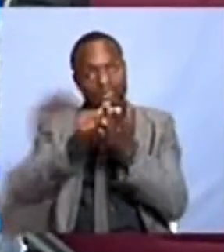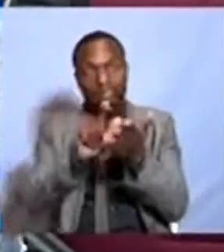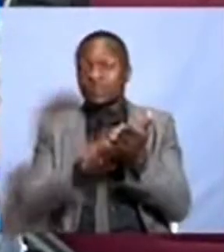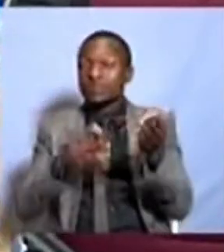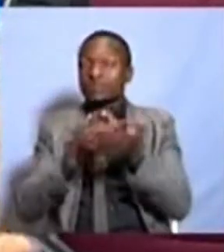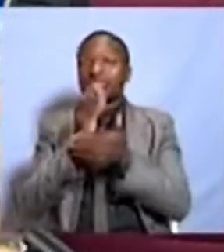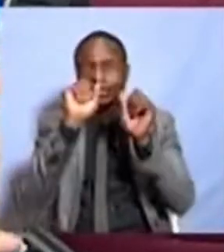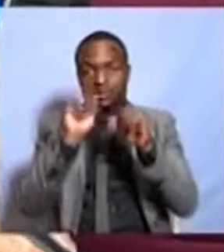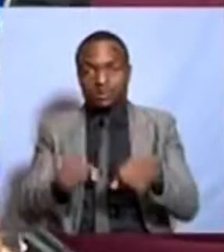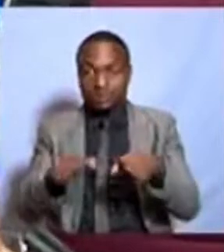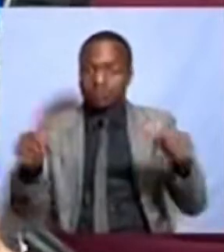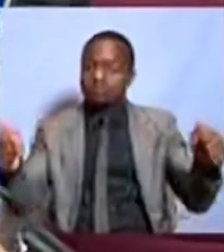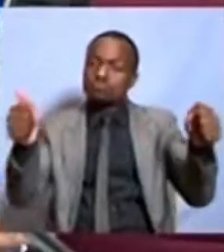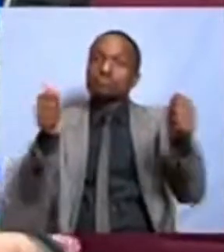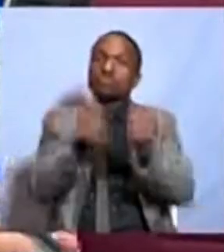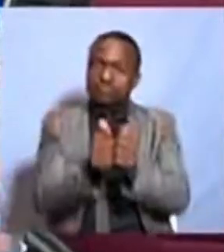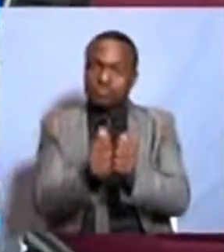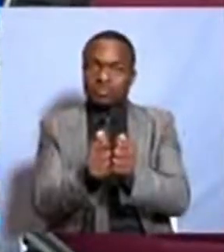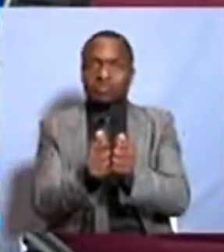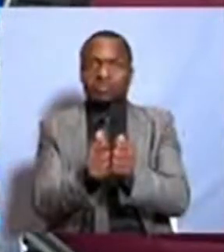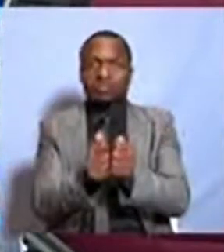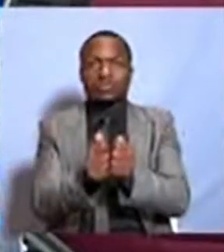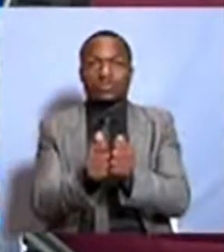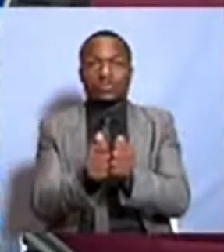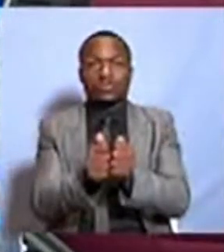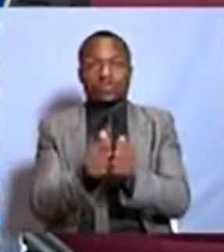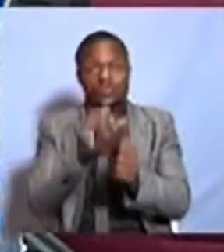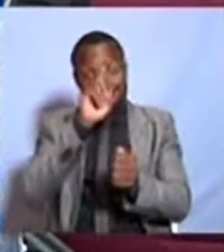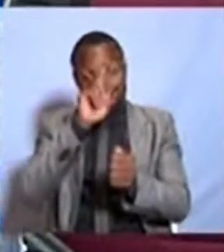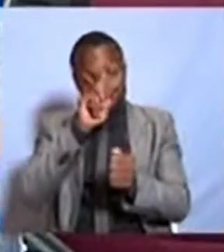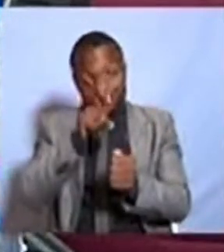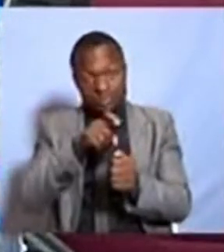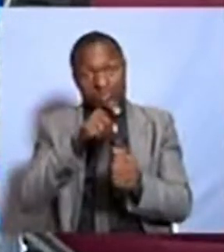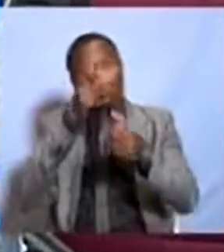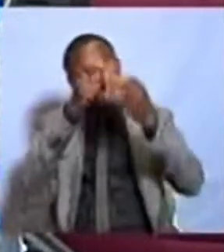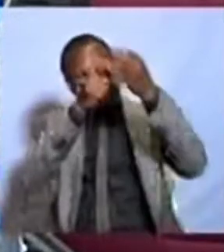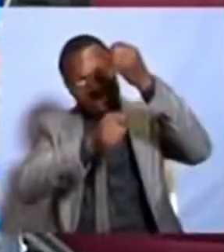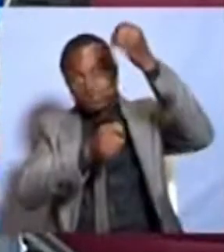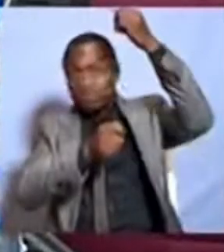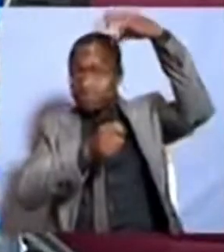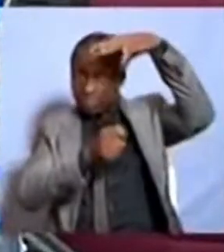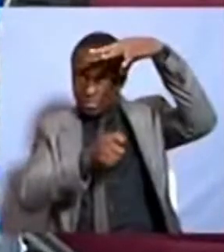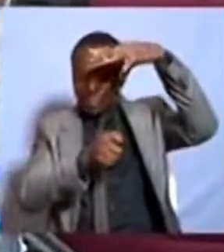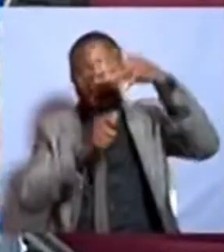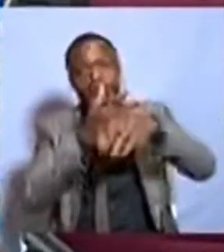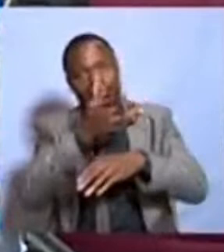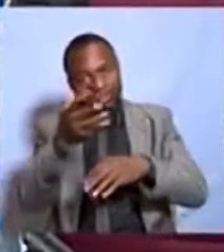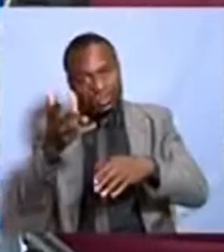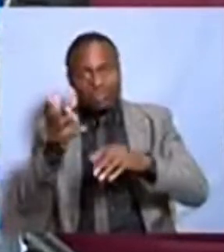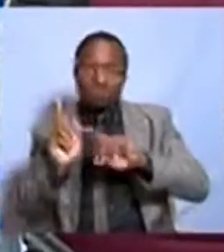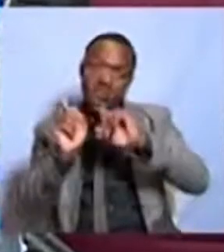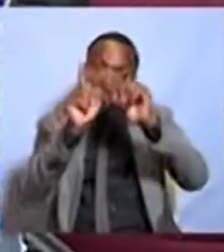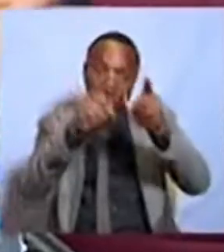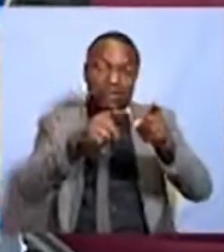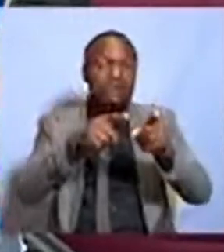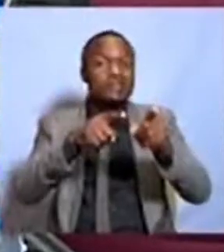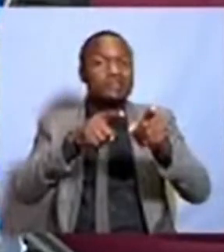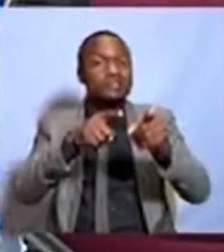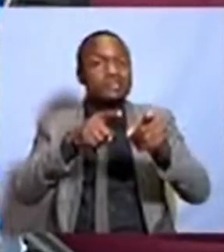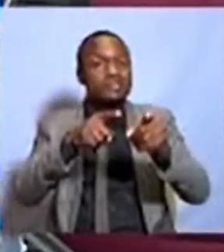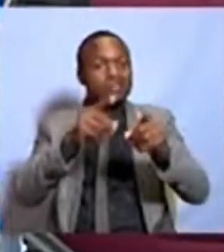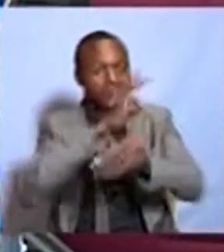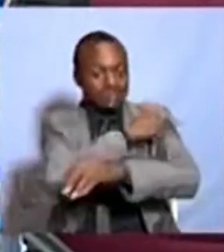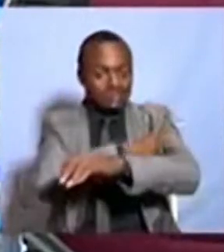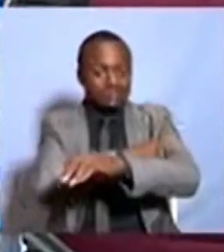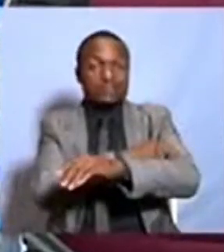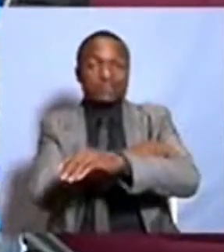link social cash transfer benefits to NEMA. That will also eliminate the possibility of going to the hospital, or you link them to